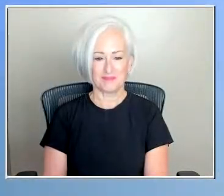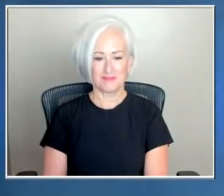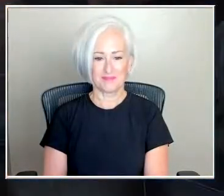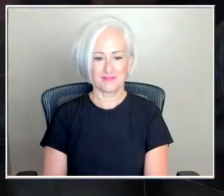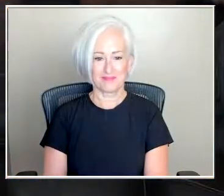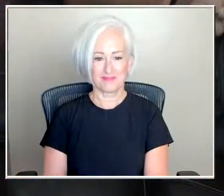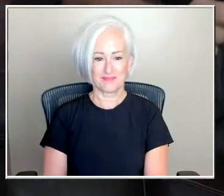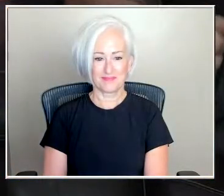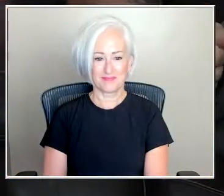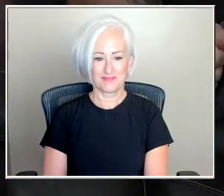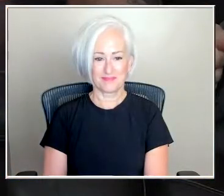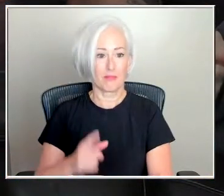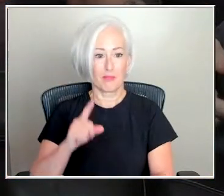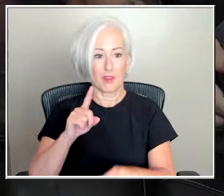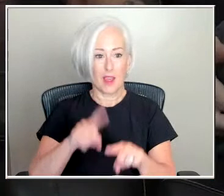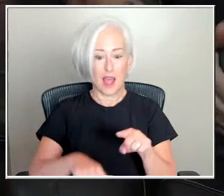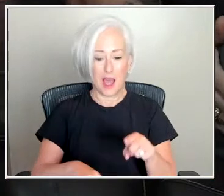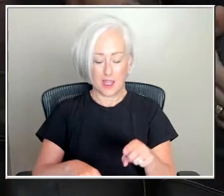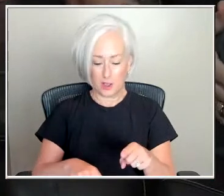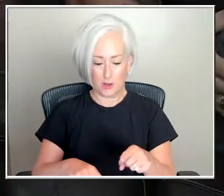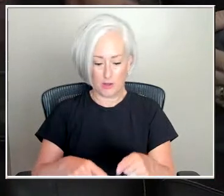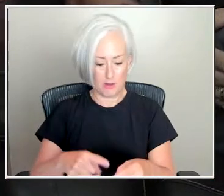I couldn't hold a cup of coffee.